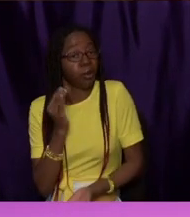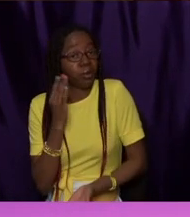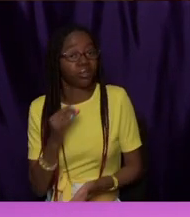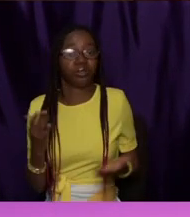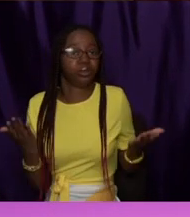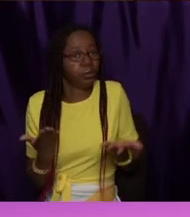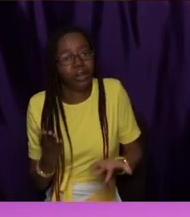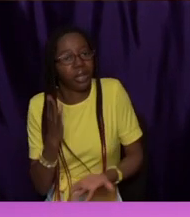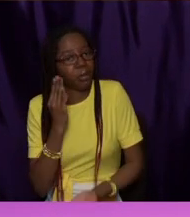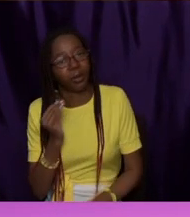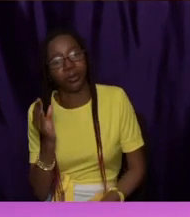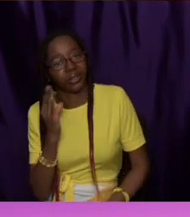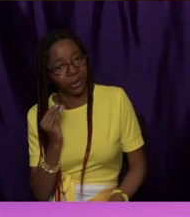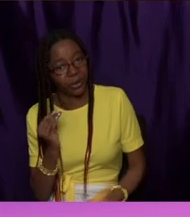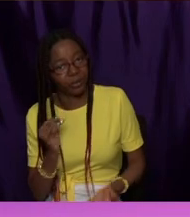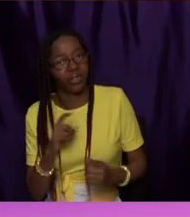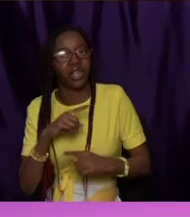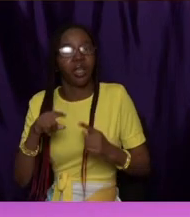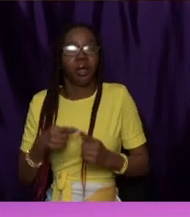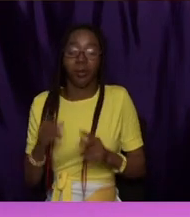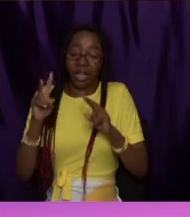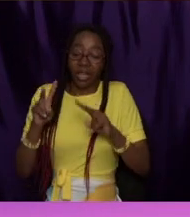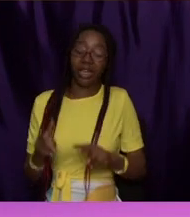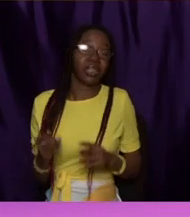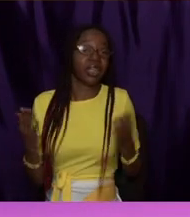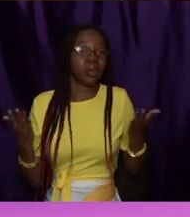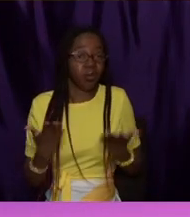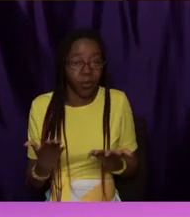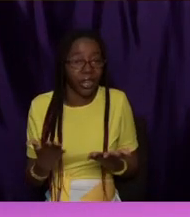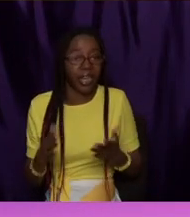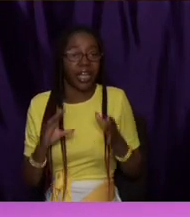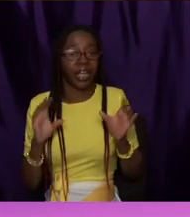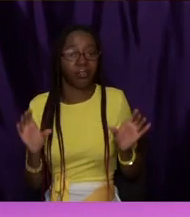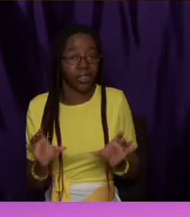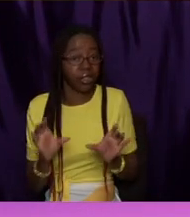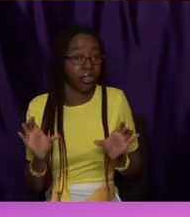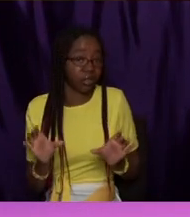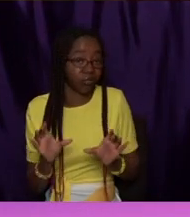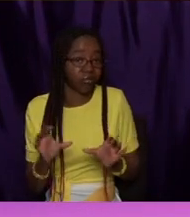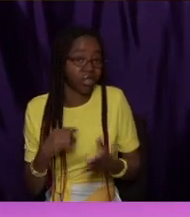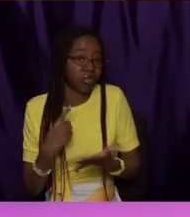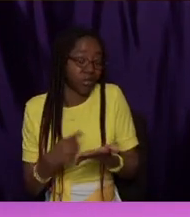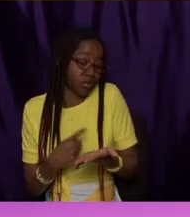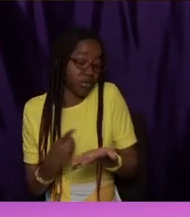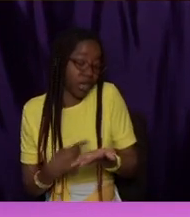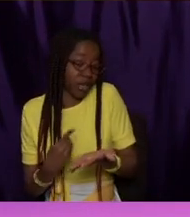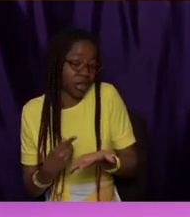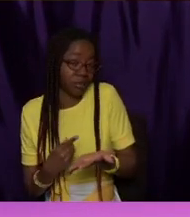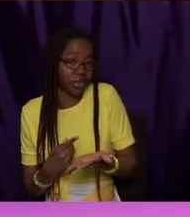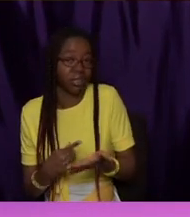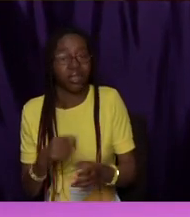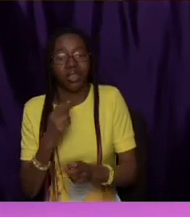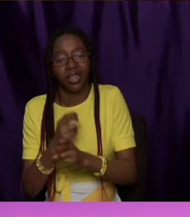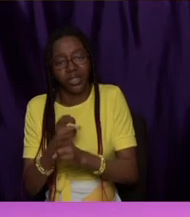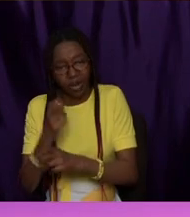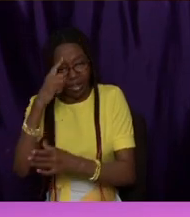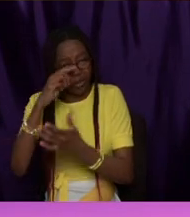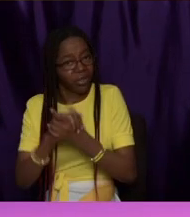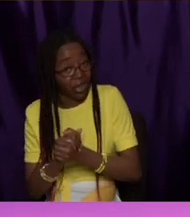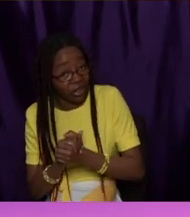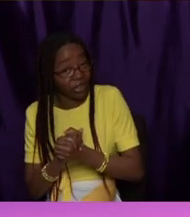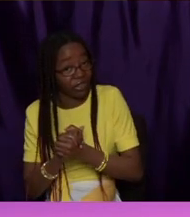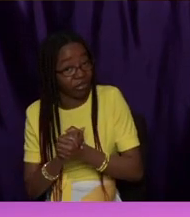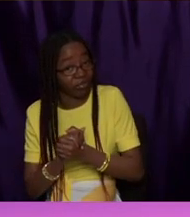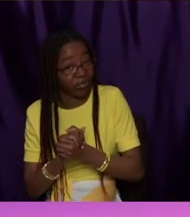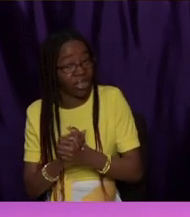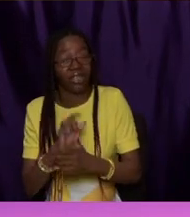going through, when I look at what I've done, sometimes it's hard to believe